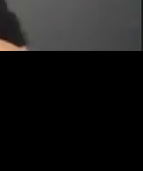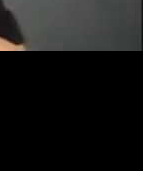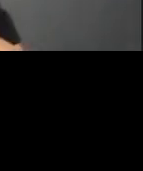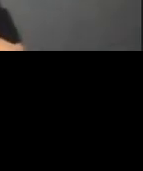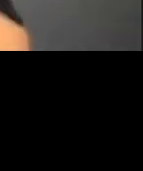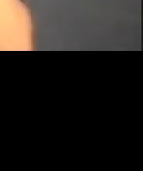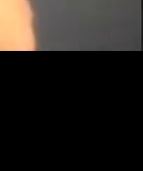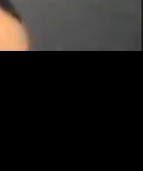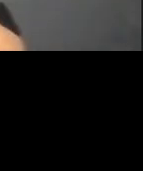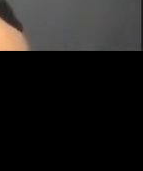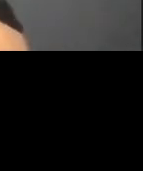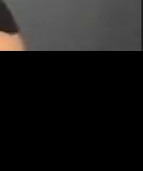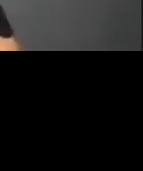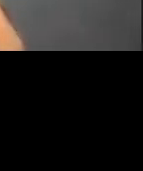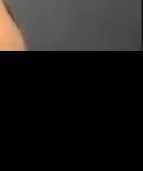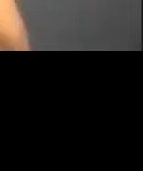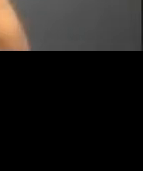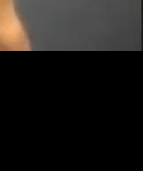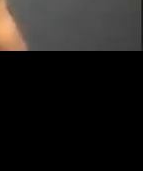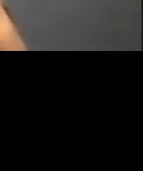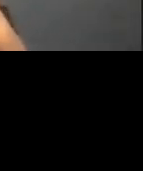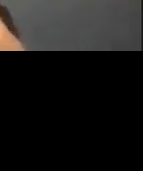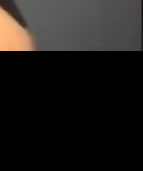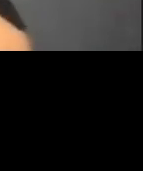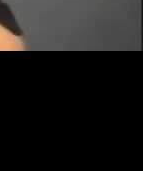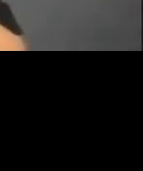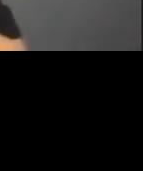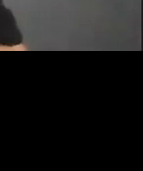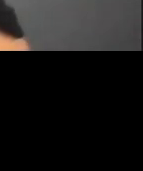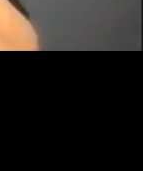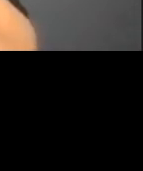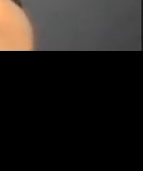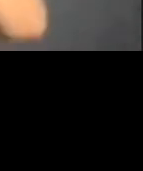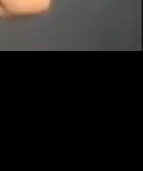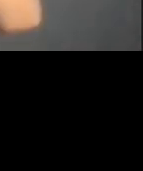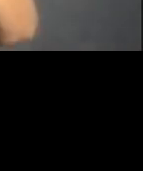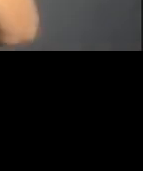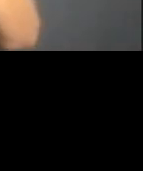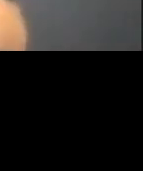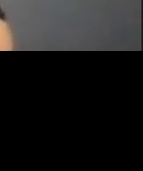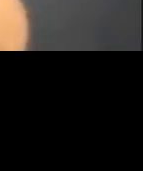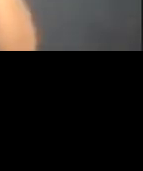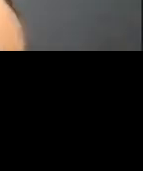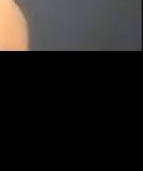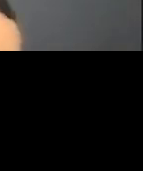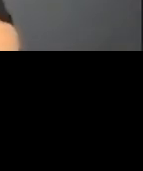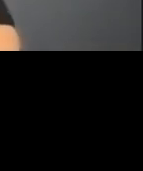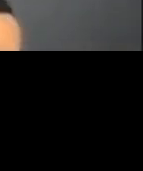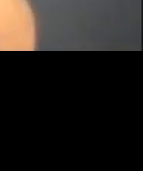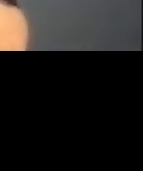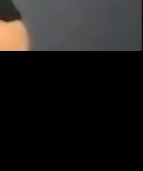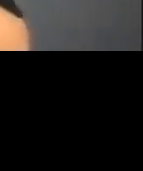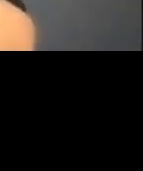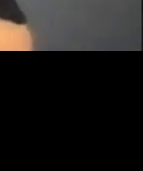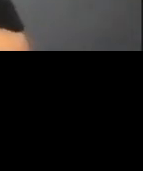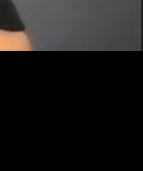that they put special measures to make sure that persons with disabilities are included